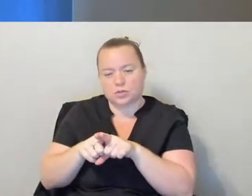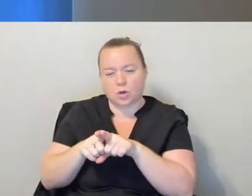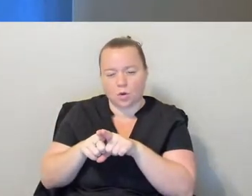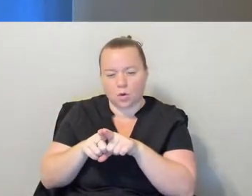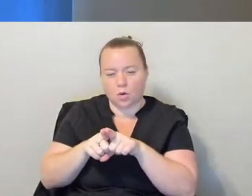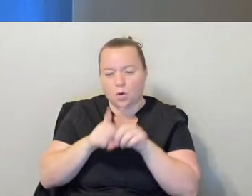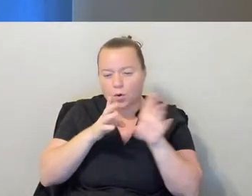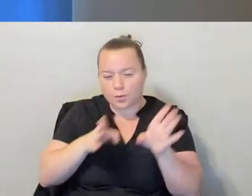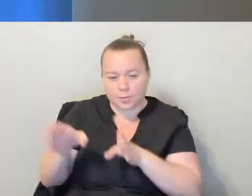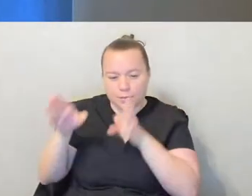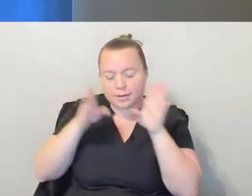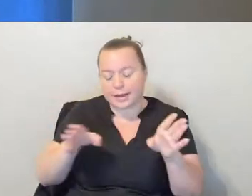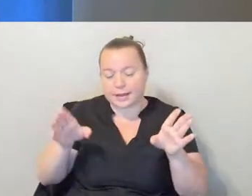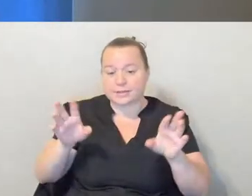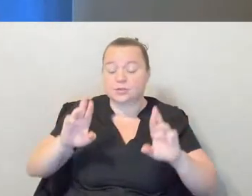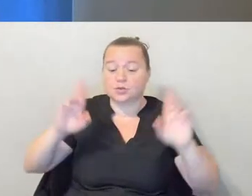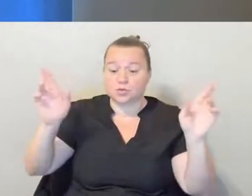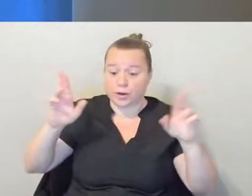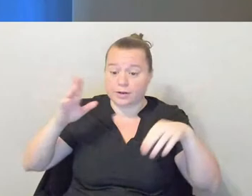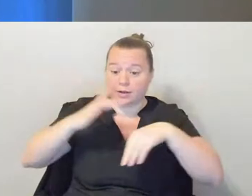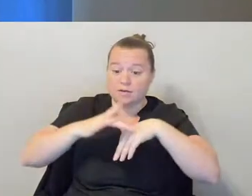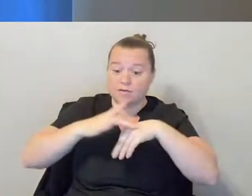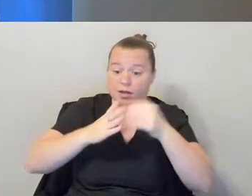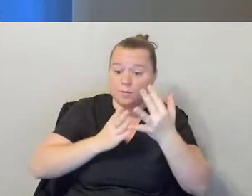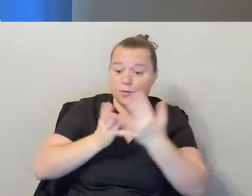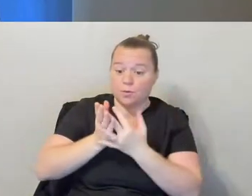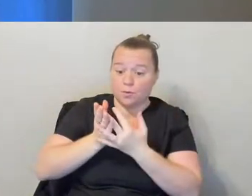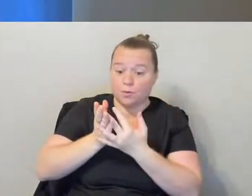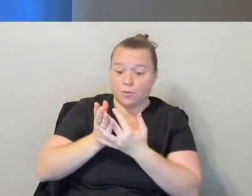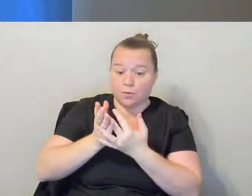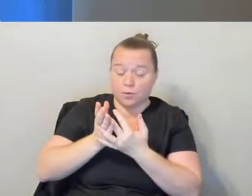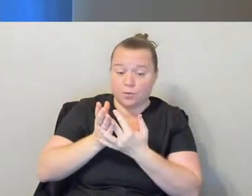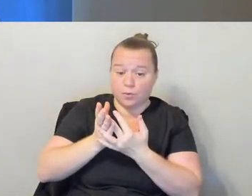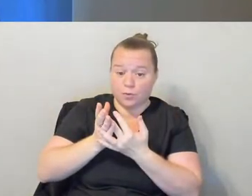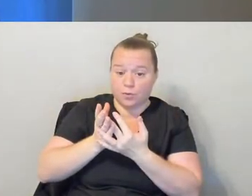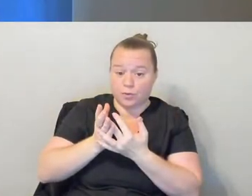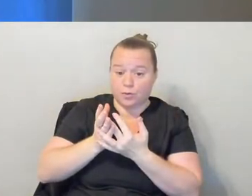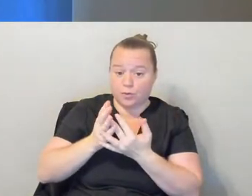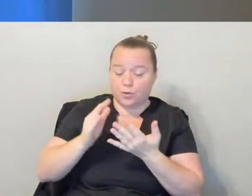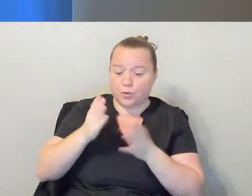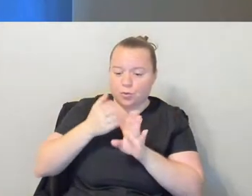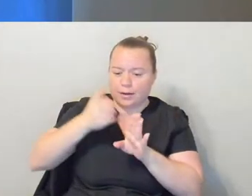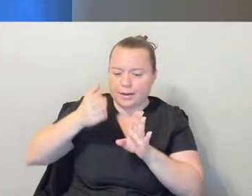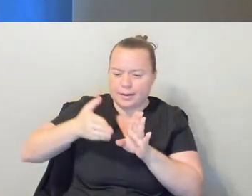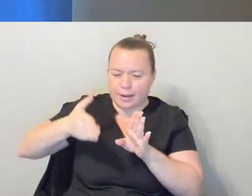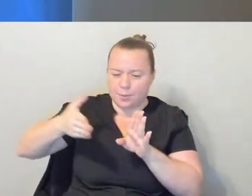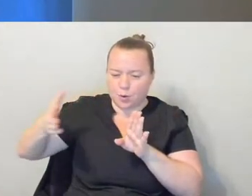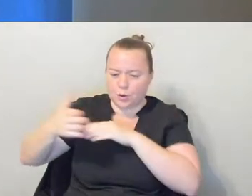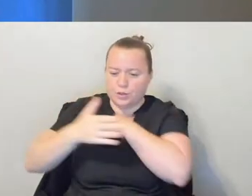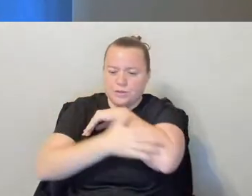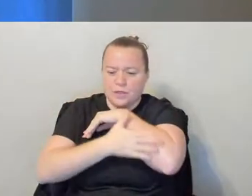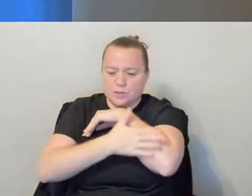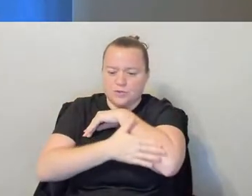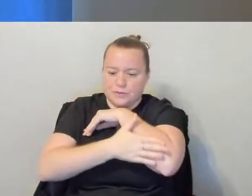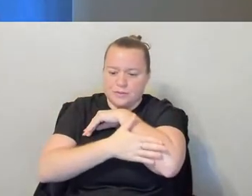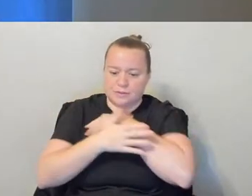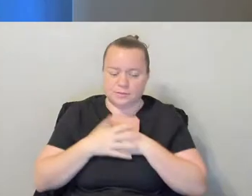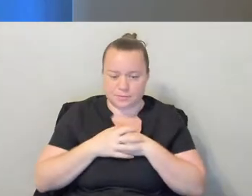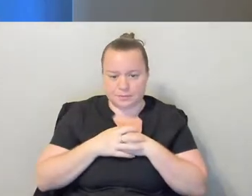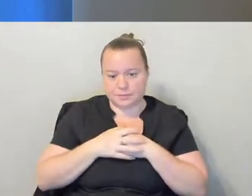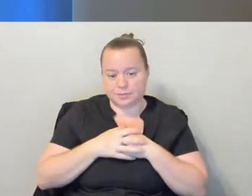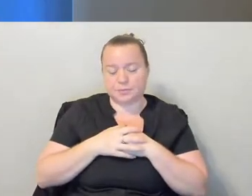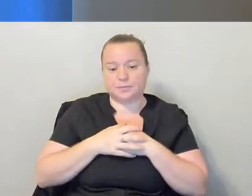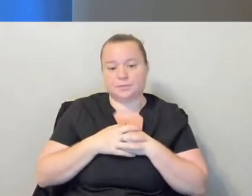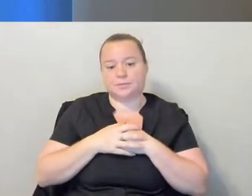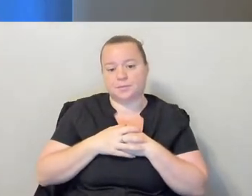made available also through for the neighborhood countries too. And indeed, of course, we are